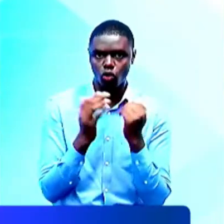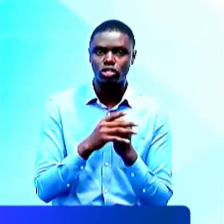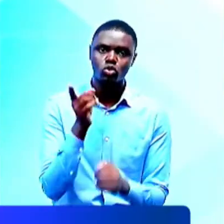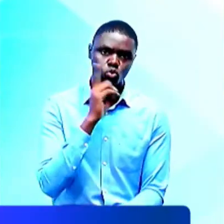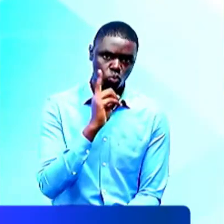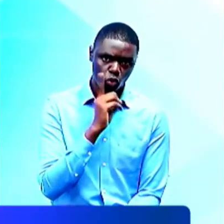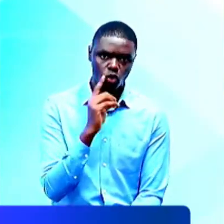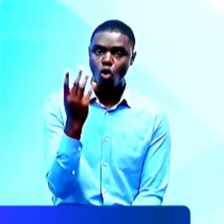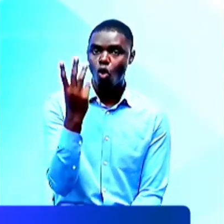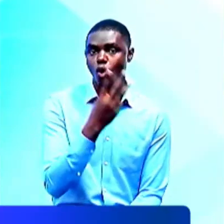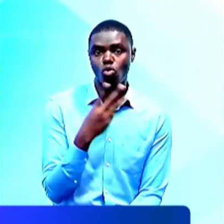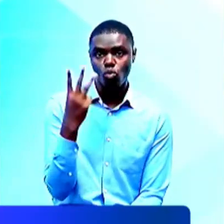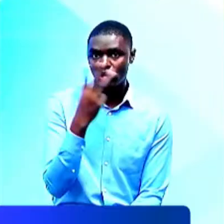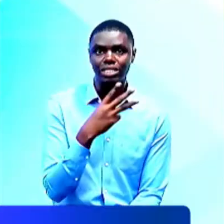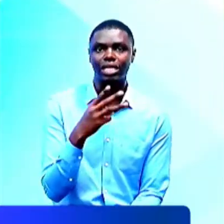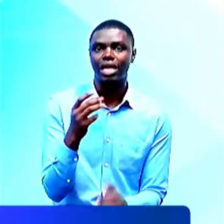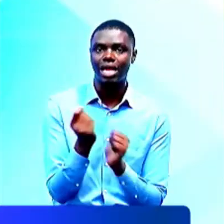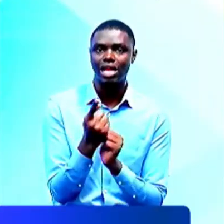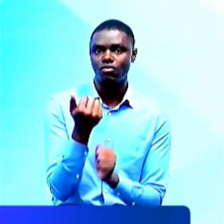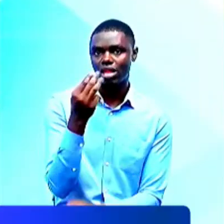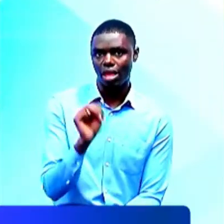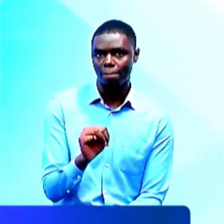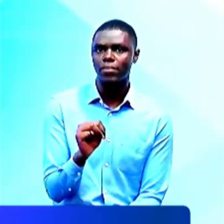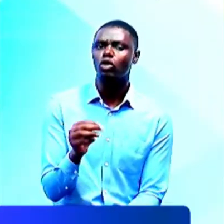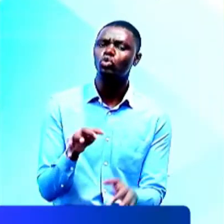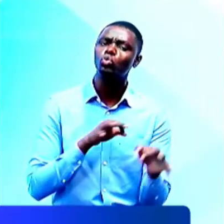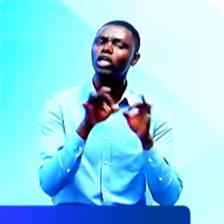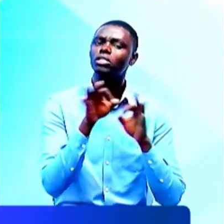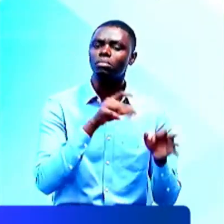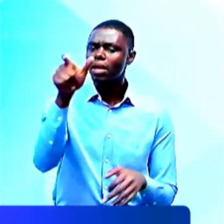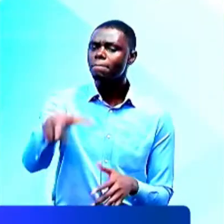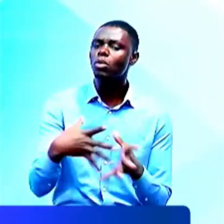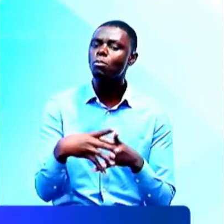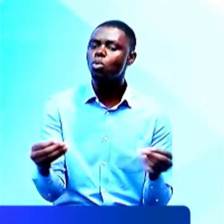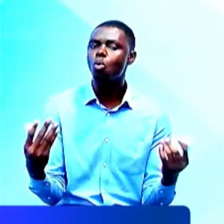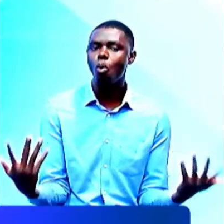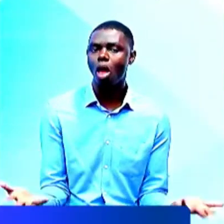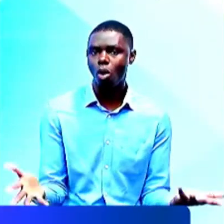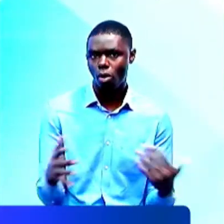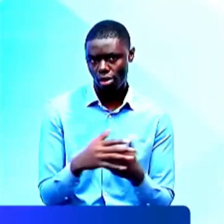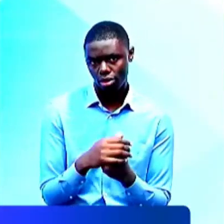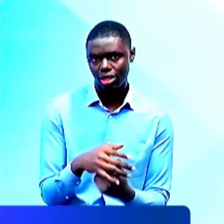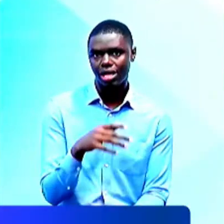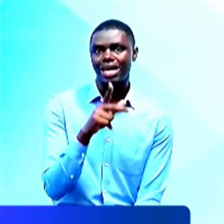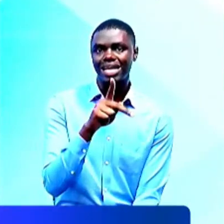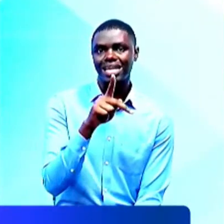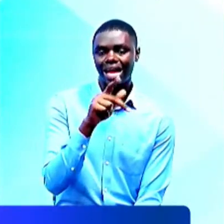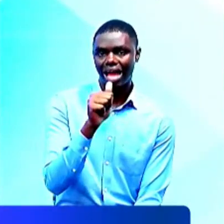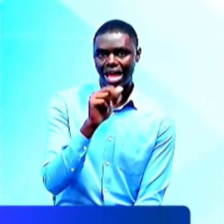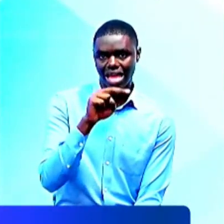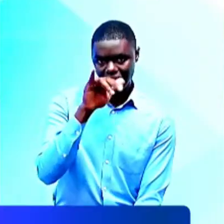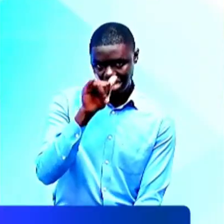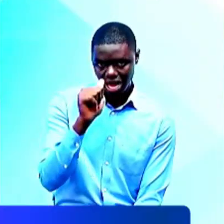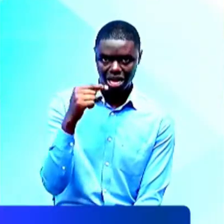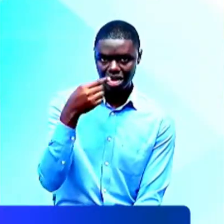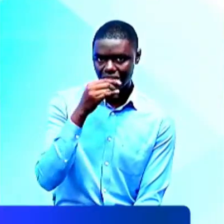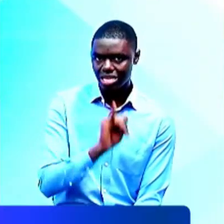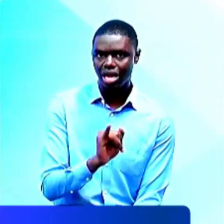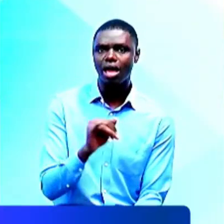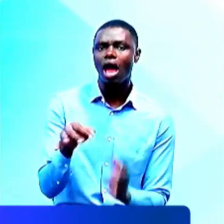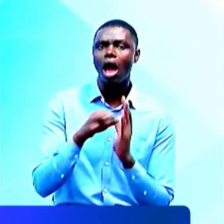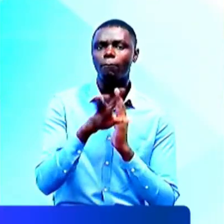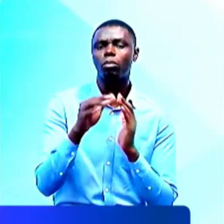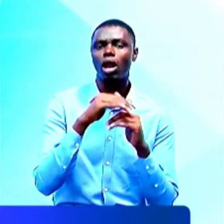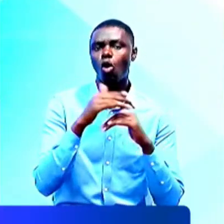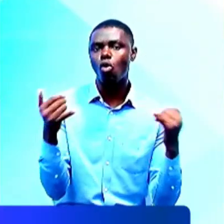tomorrow, that is Wednesday, at 11 a.m. to explain the whereabouts of IT expert Ndiangui Kanyagia, who is also a popular